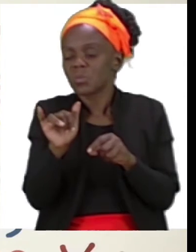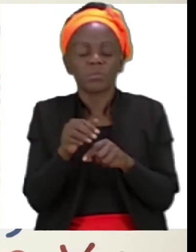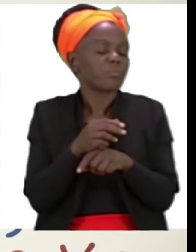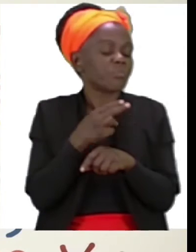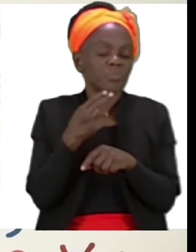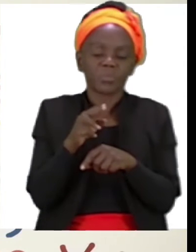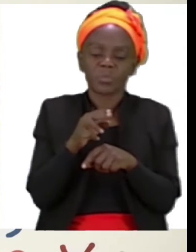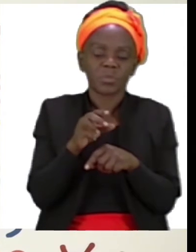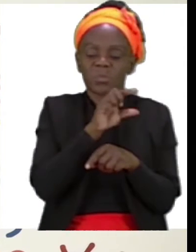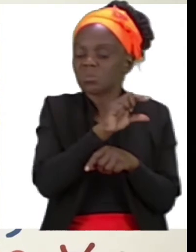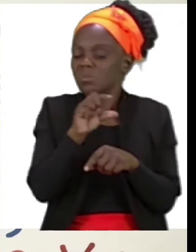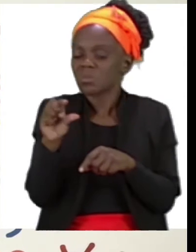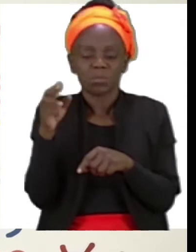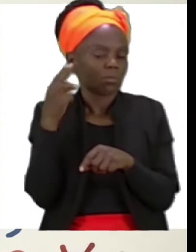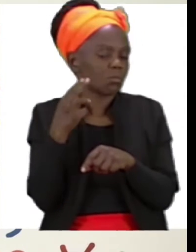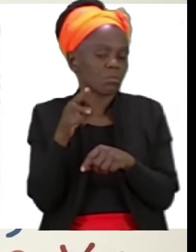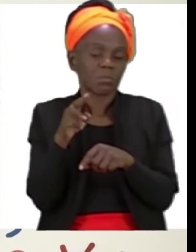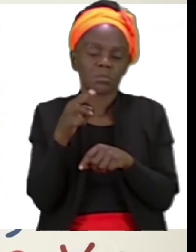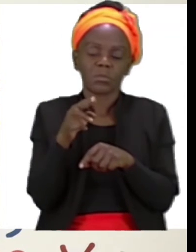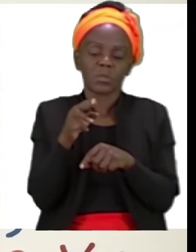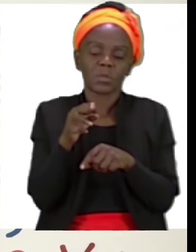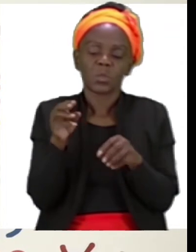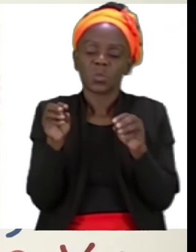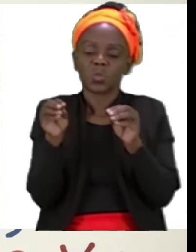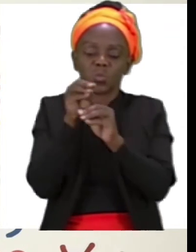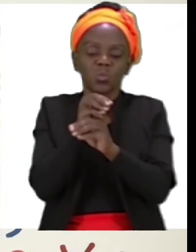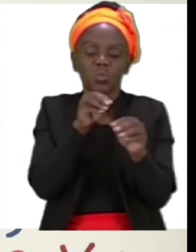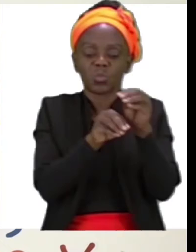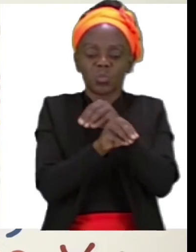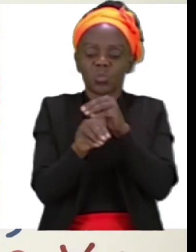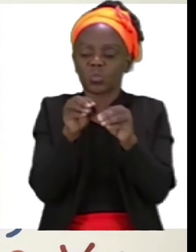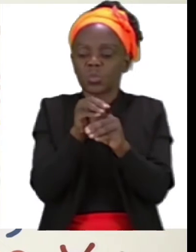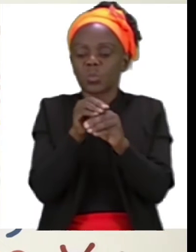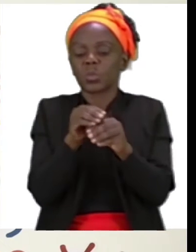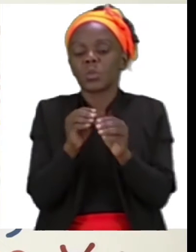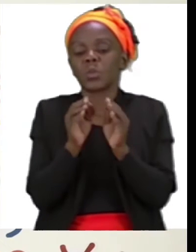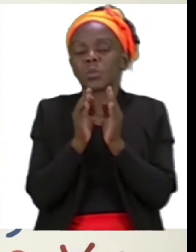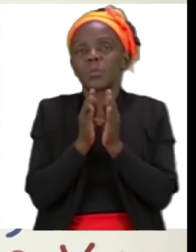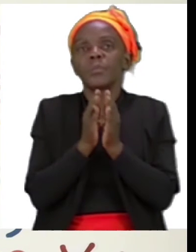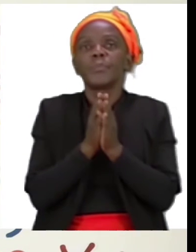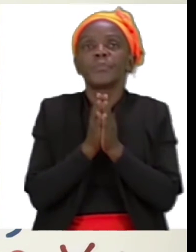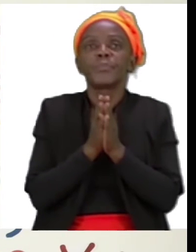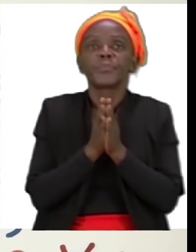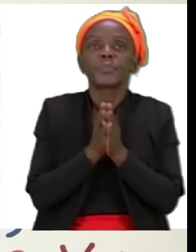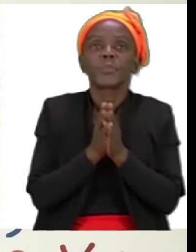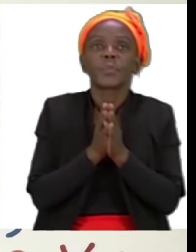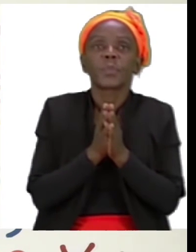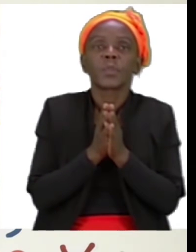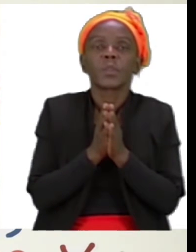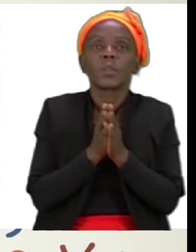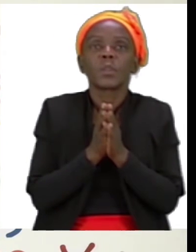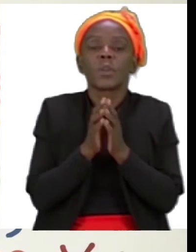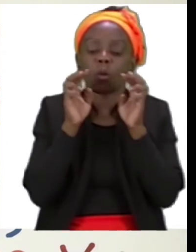rearrange and build our sentence so that it can make sense. Now the first thing that you need to look